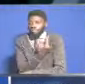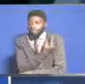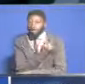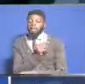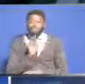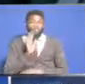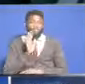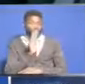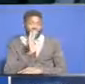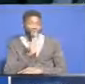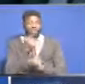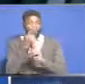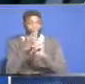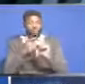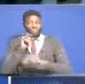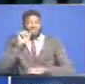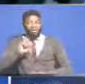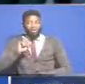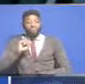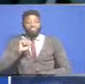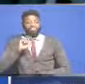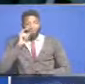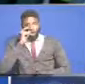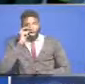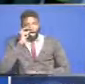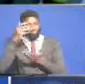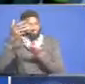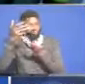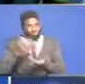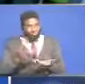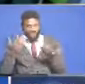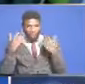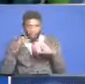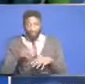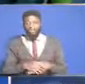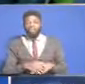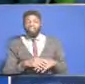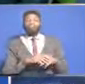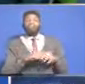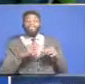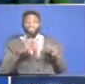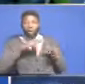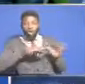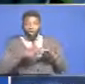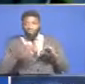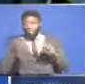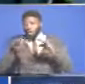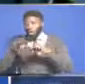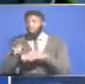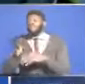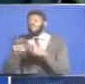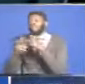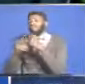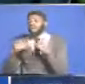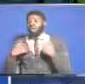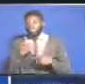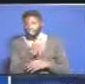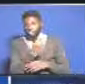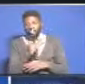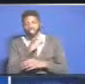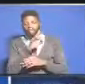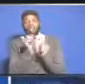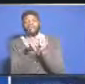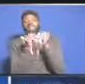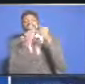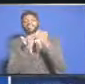Covishield vaccines from South Sudan. The doses were in seven packages, each weighing about 318 kilos, stored